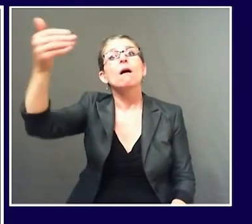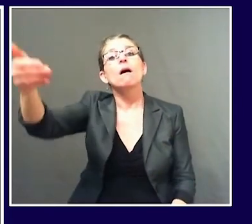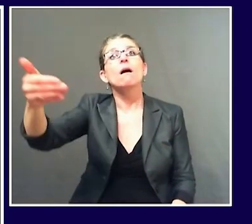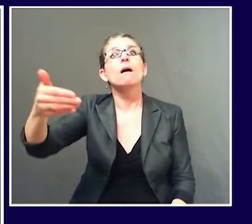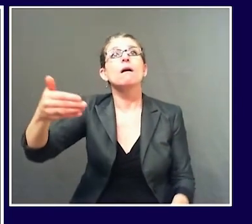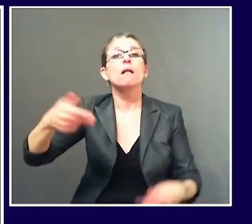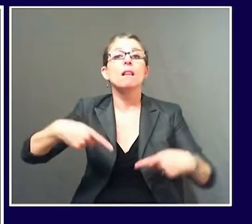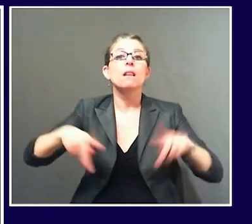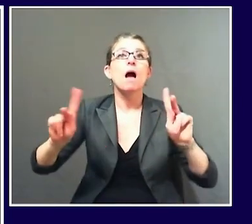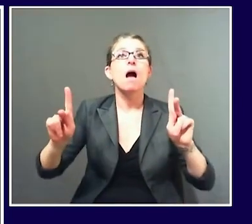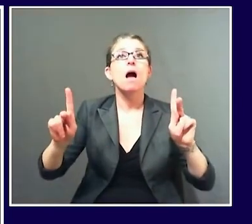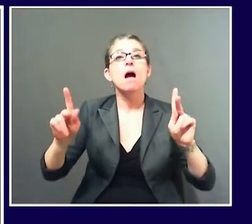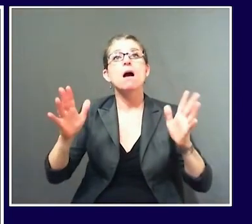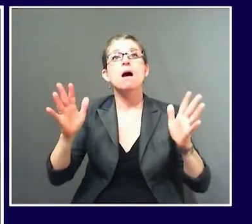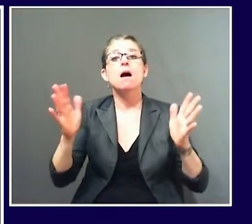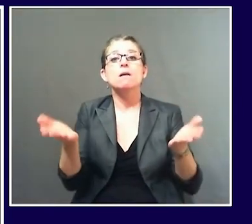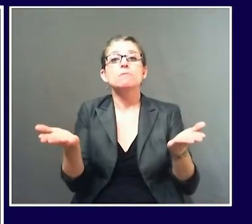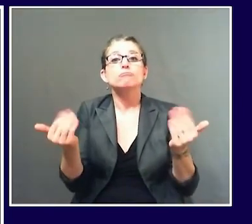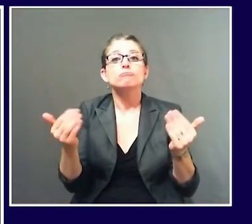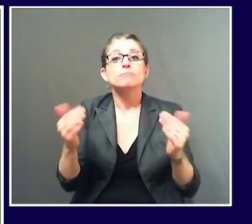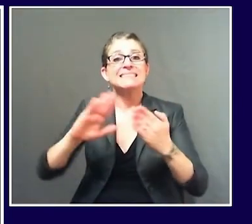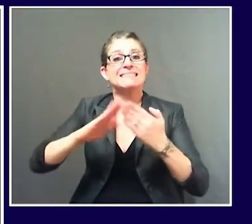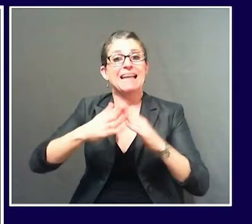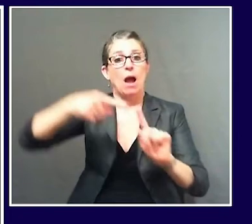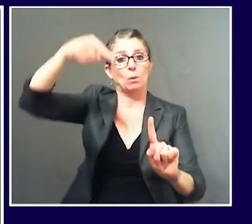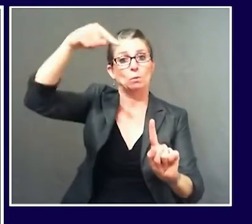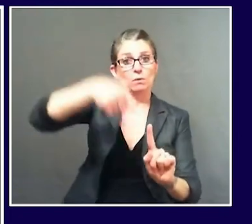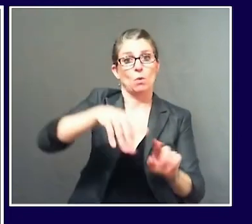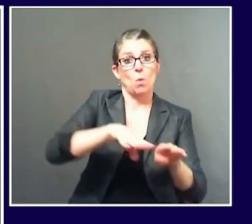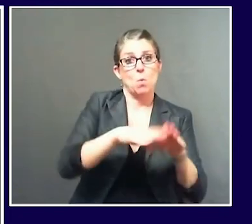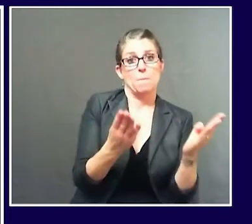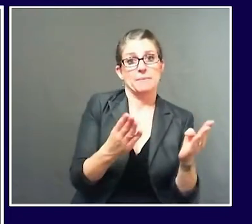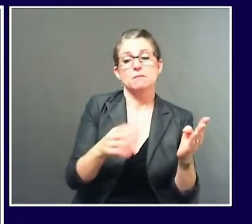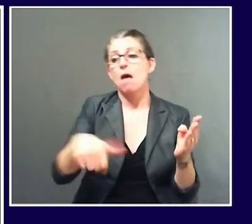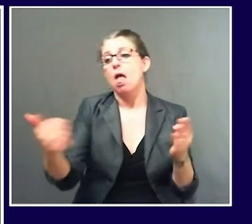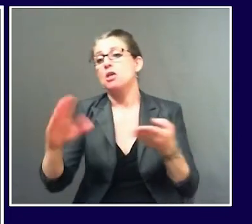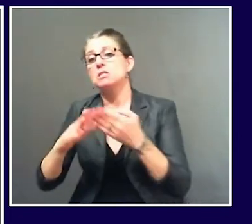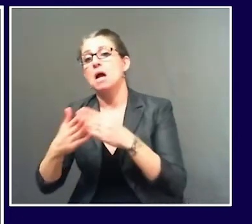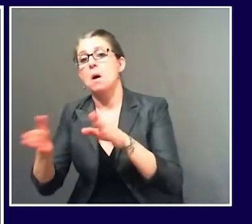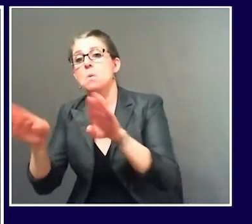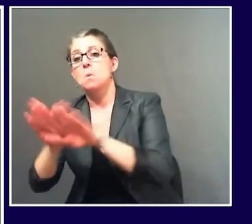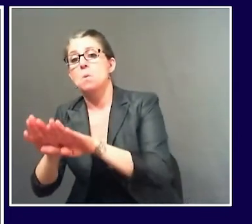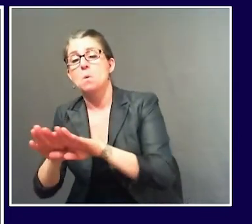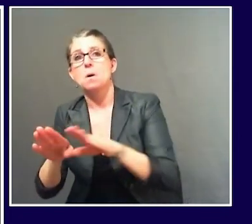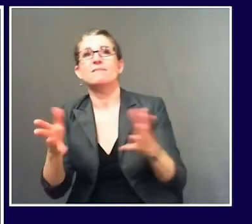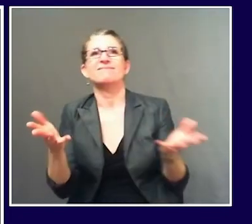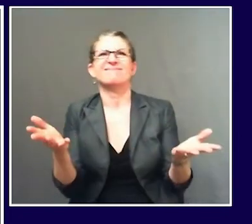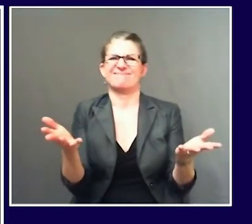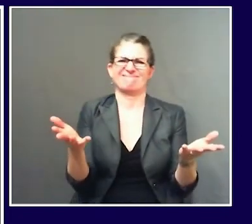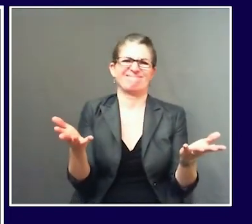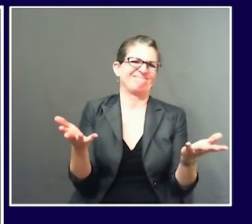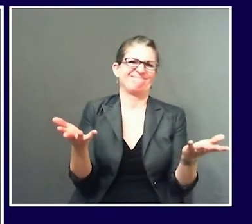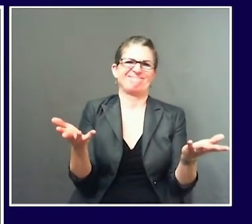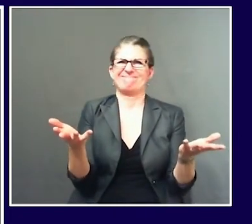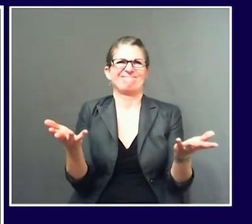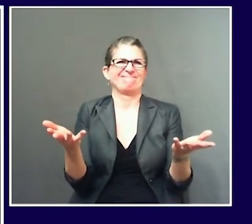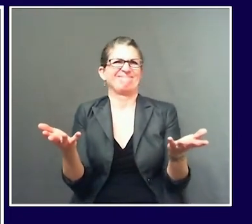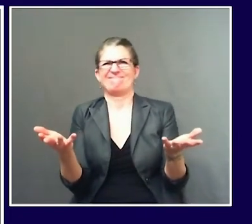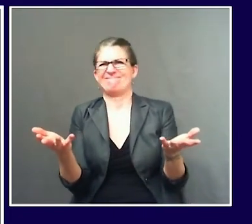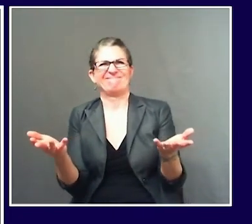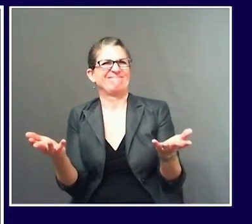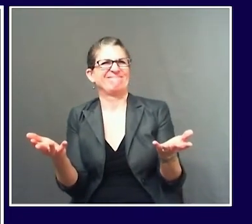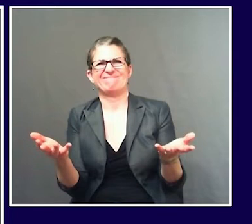It's a dangerous proposition. What we know about COVID-19 is that it spreads incredibly